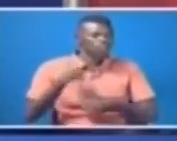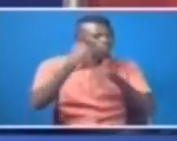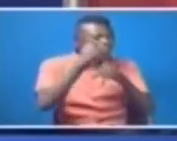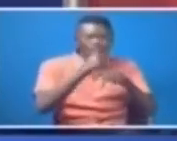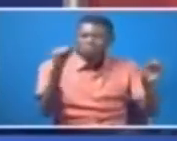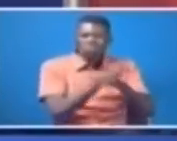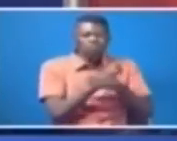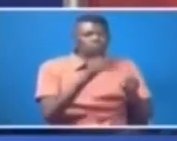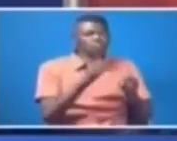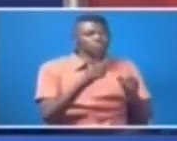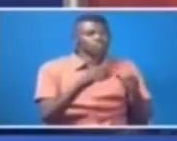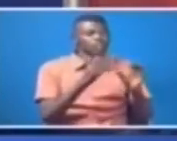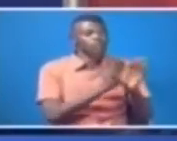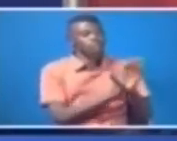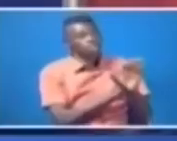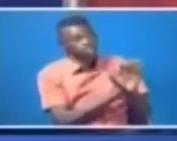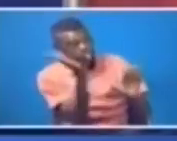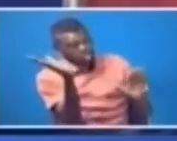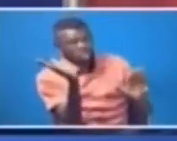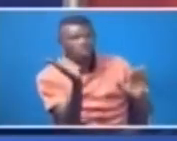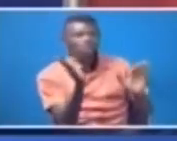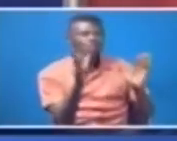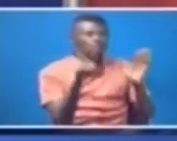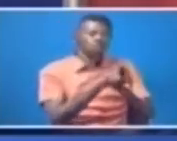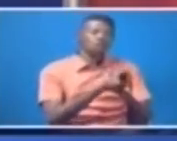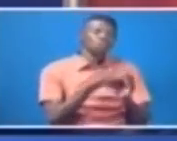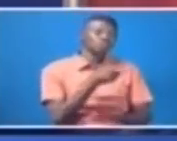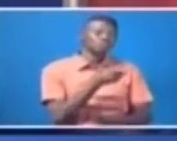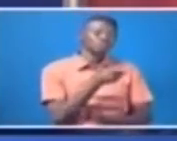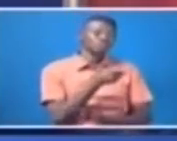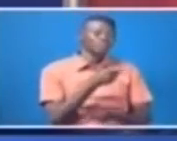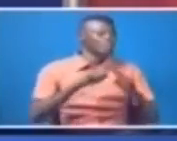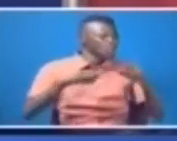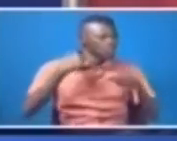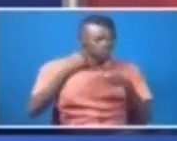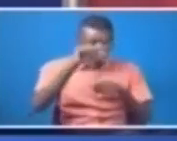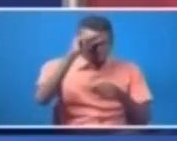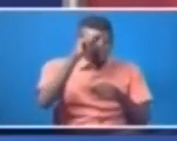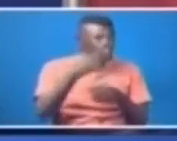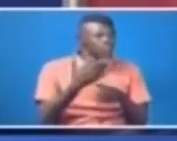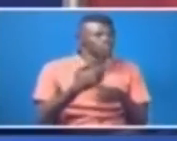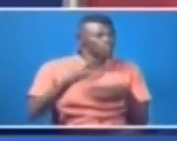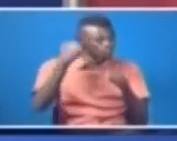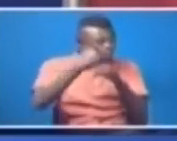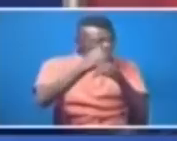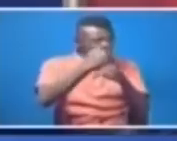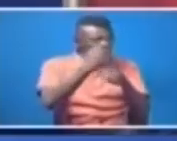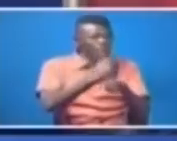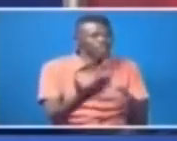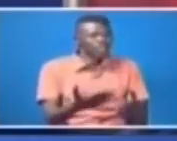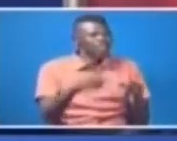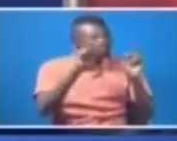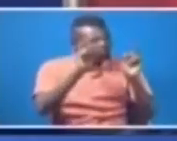is operating outside of the fiscal framework approved by the National Assembly. It can work and complete its assignments